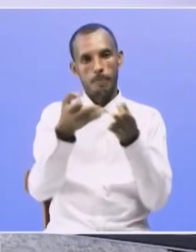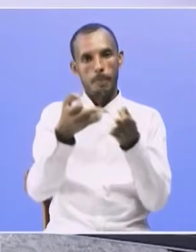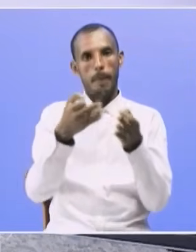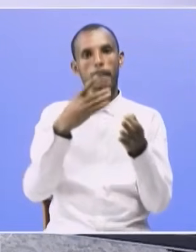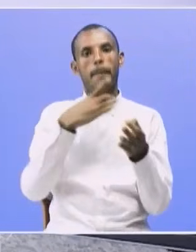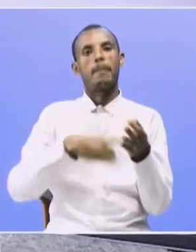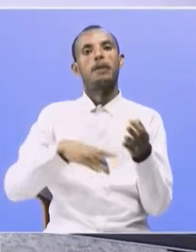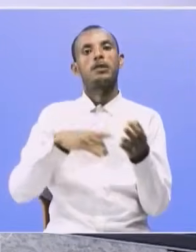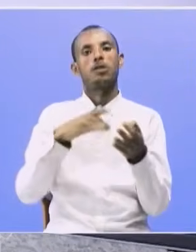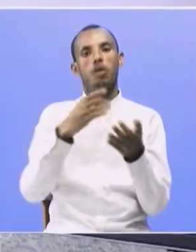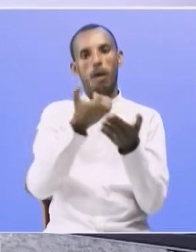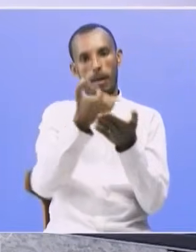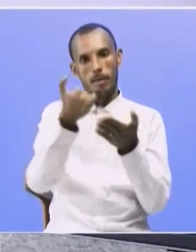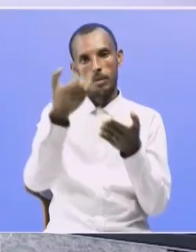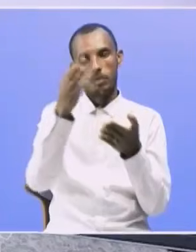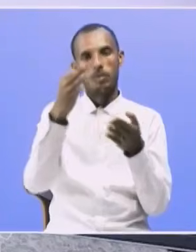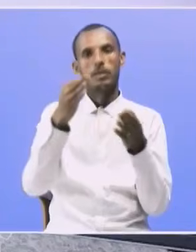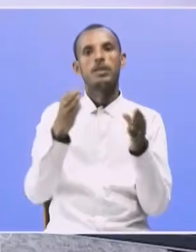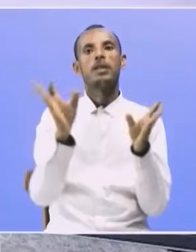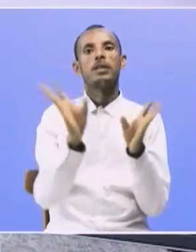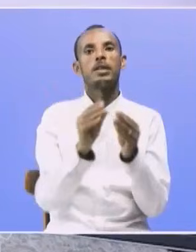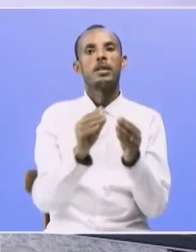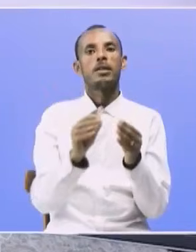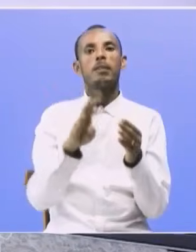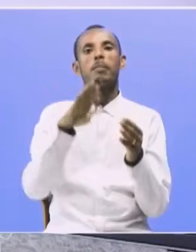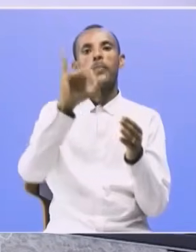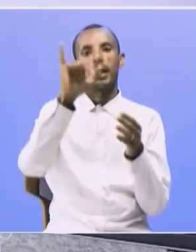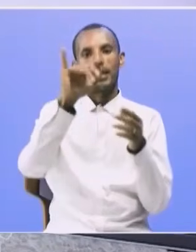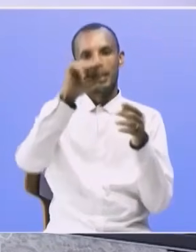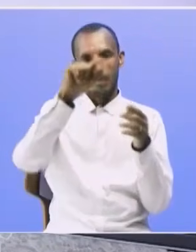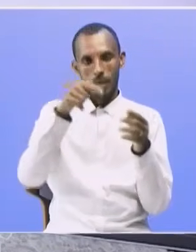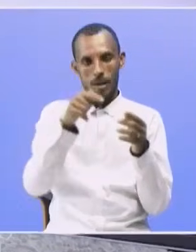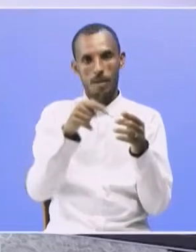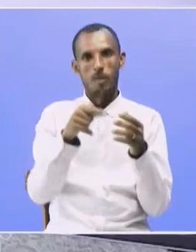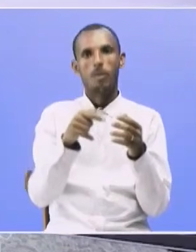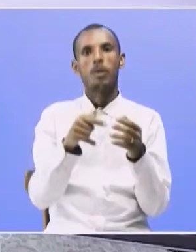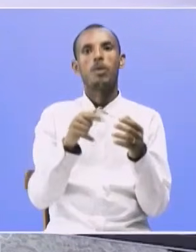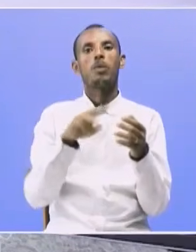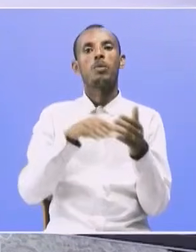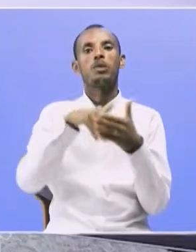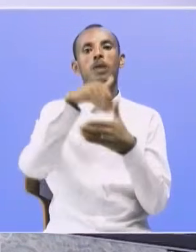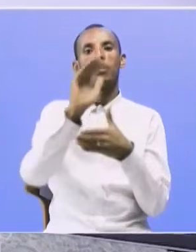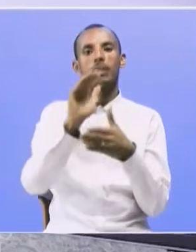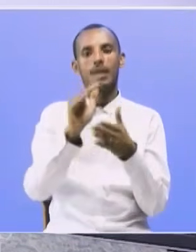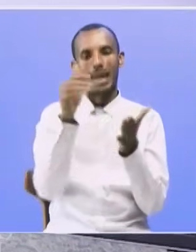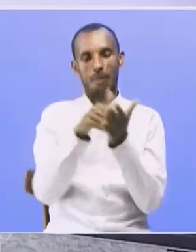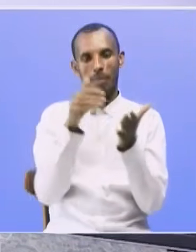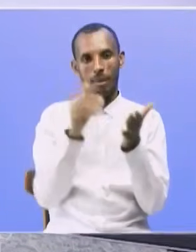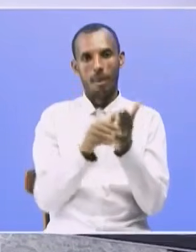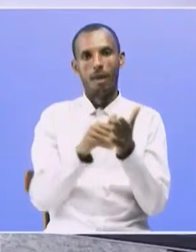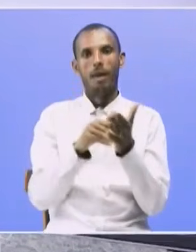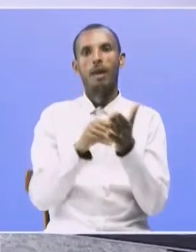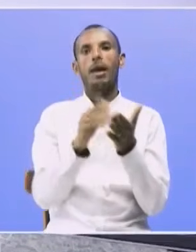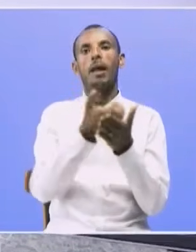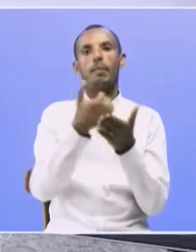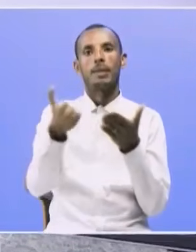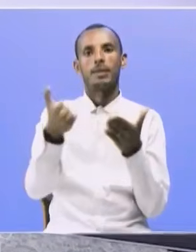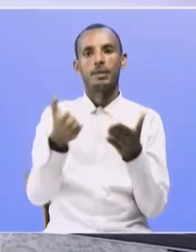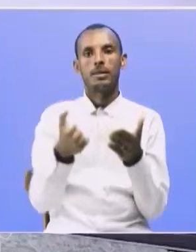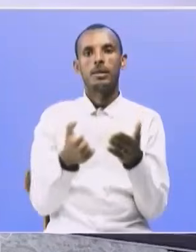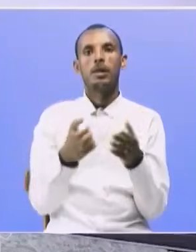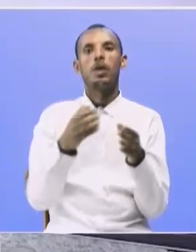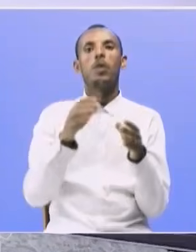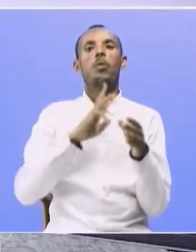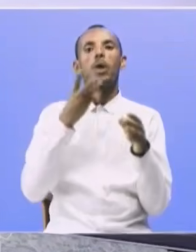separating them using comma and without repeating the elements, because repeating the element do not add